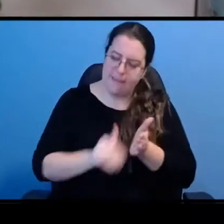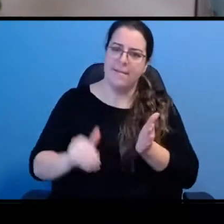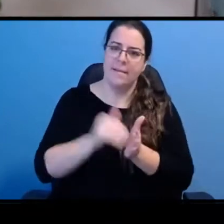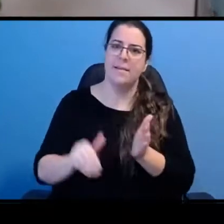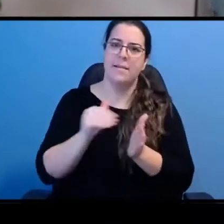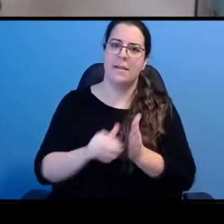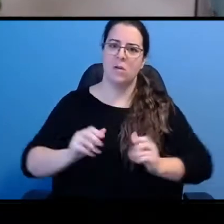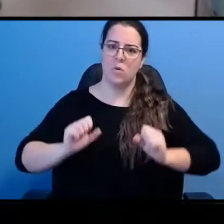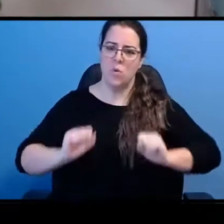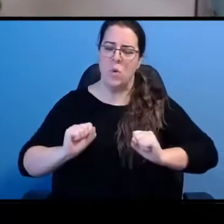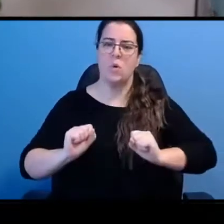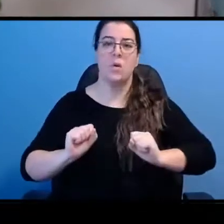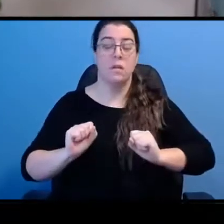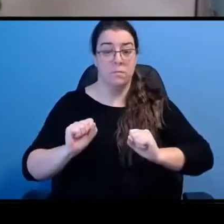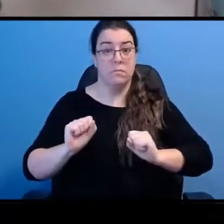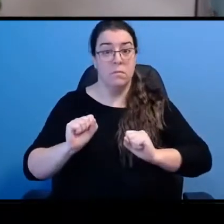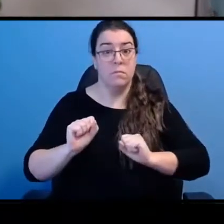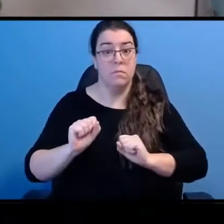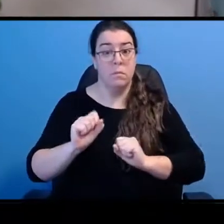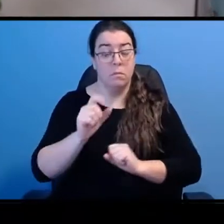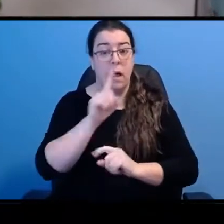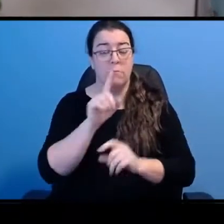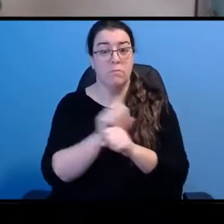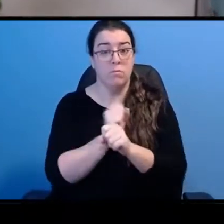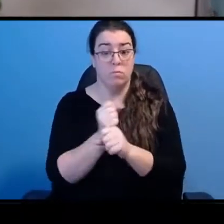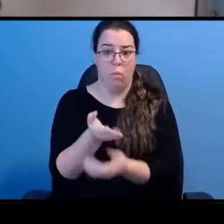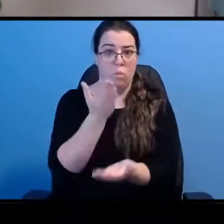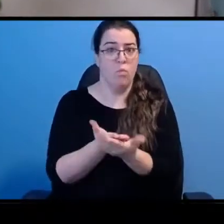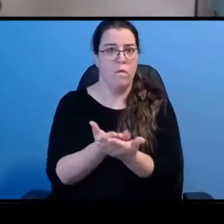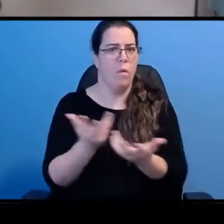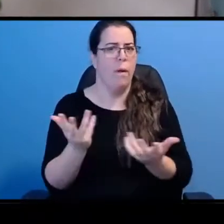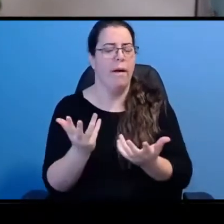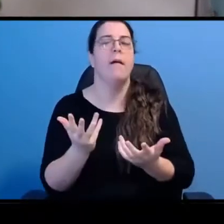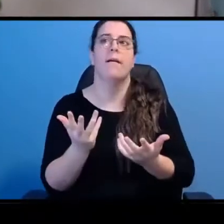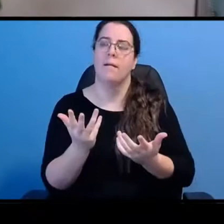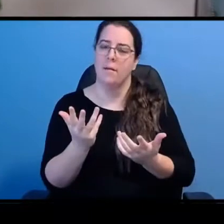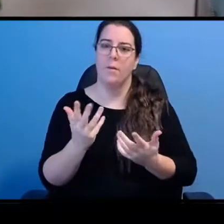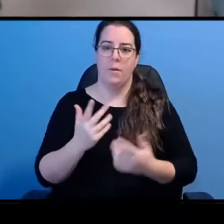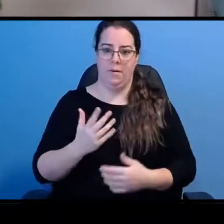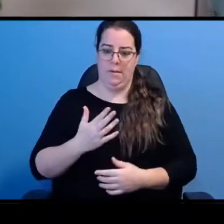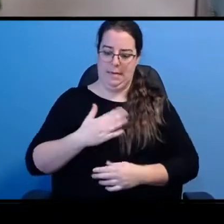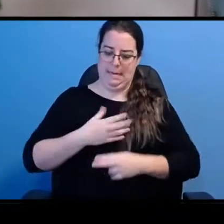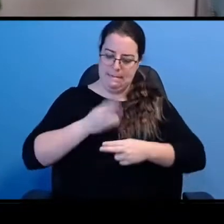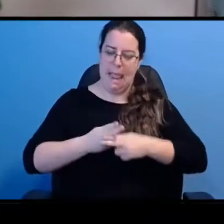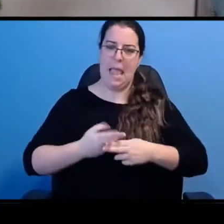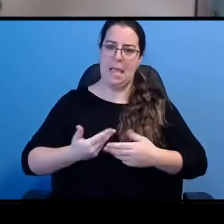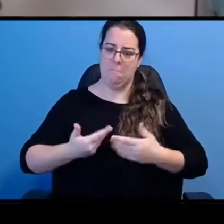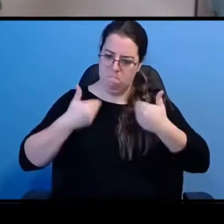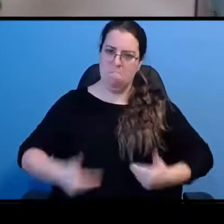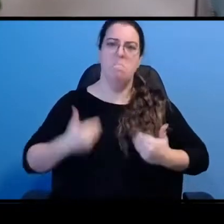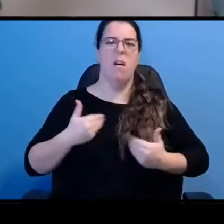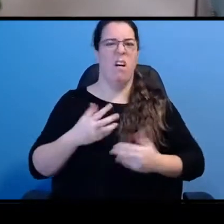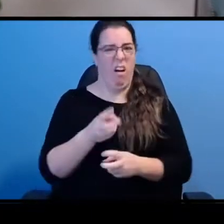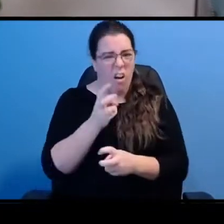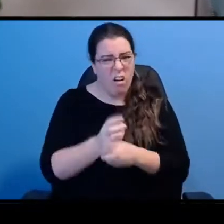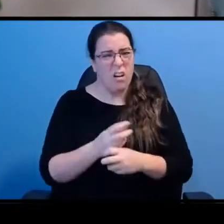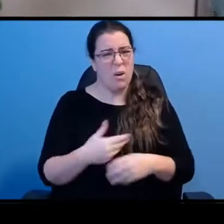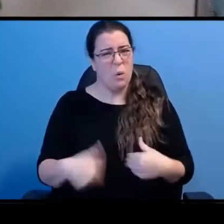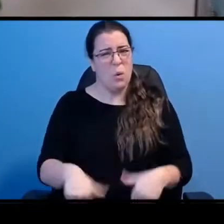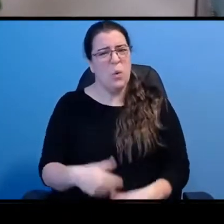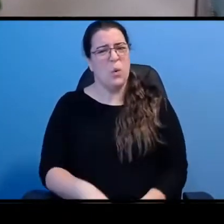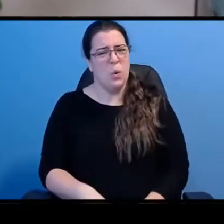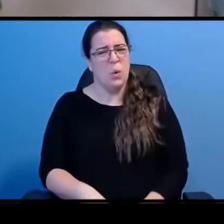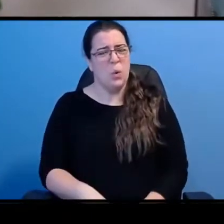is. Just to say your own name is really hard. So I think in terms of grant writing, especially creative projects, it